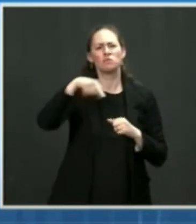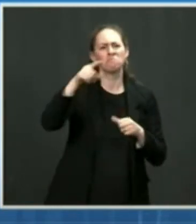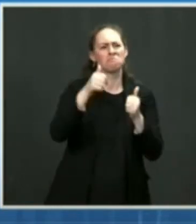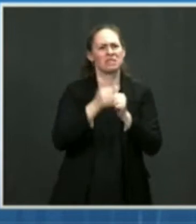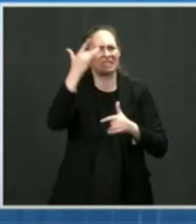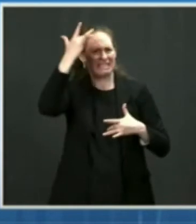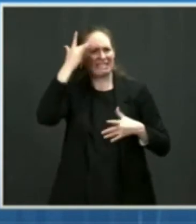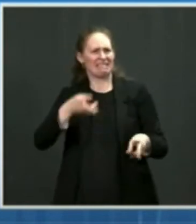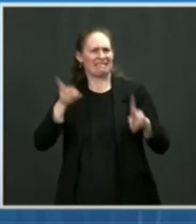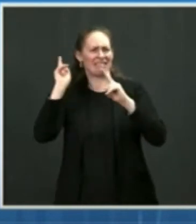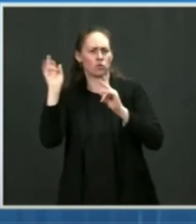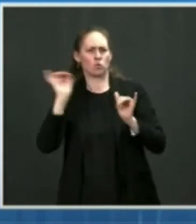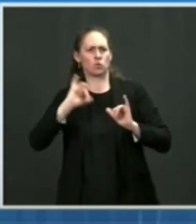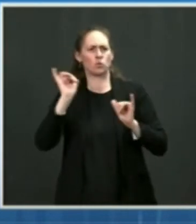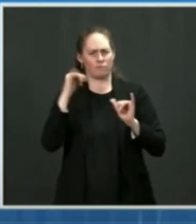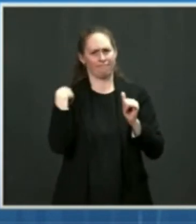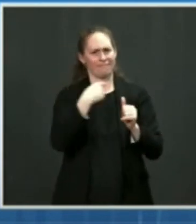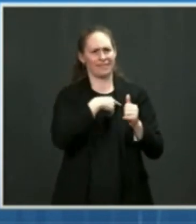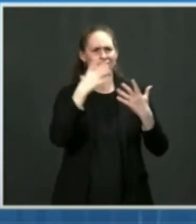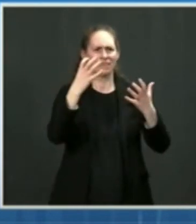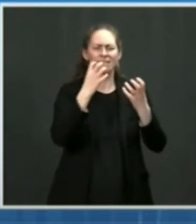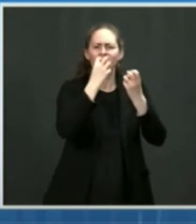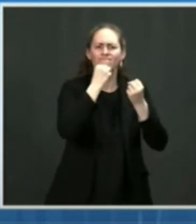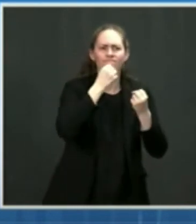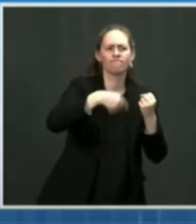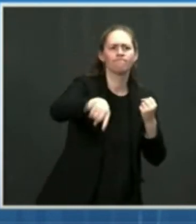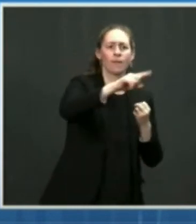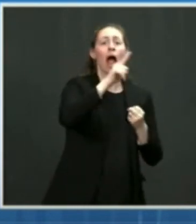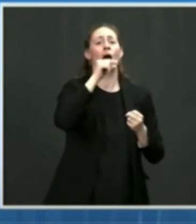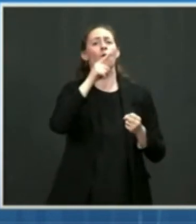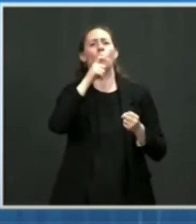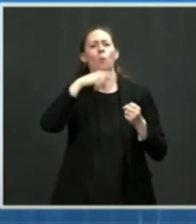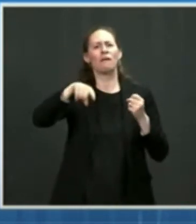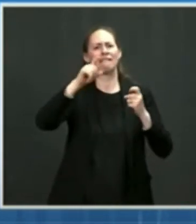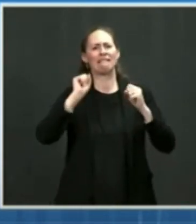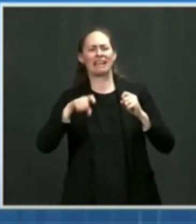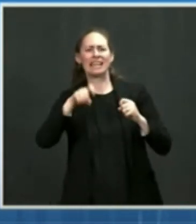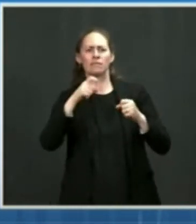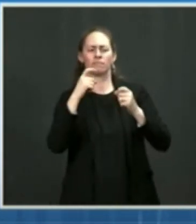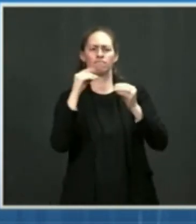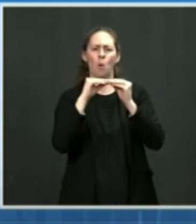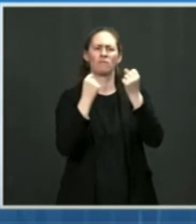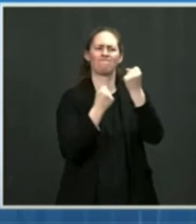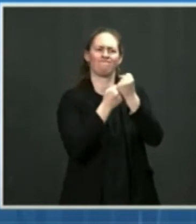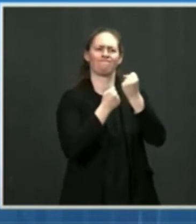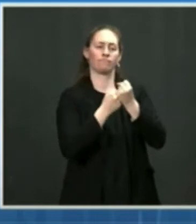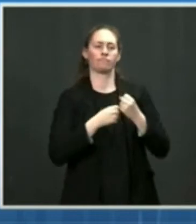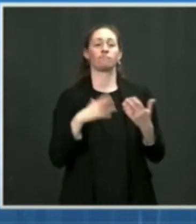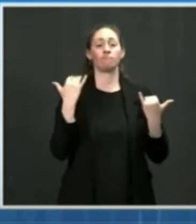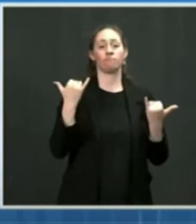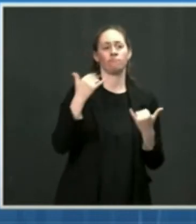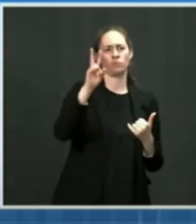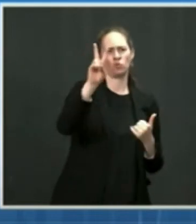vaccine hesitancy. These actions are in addition to the $2.25 billion CDC made available for